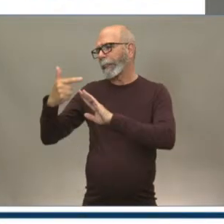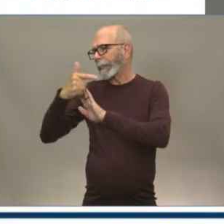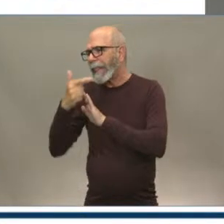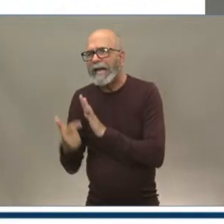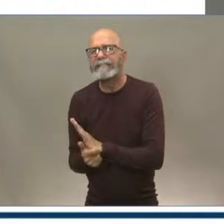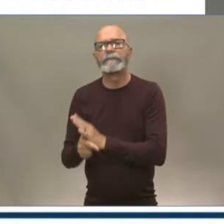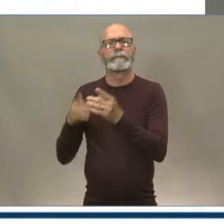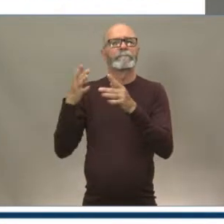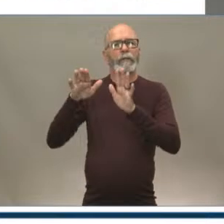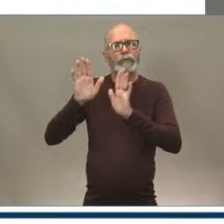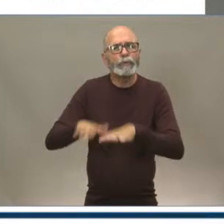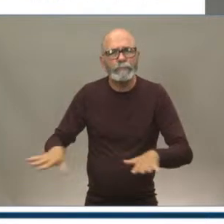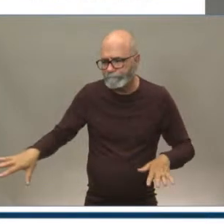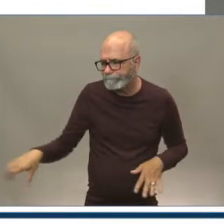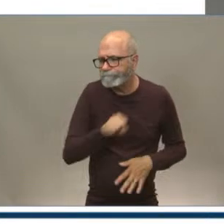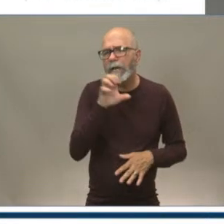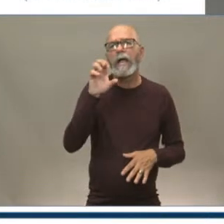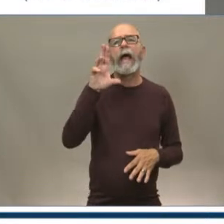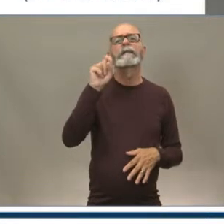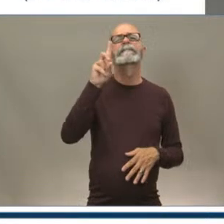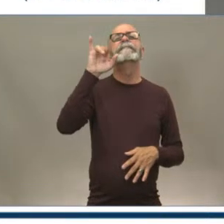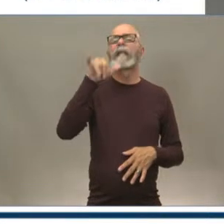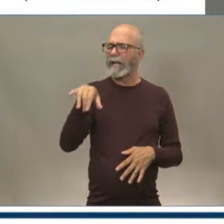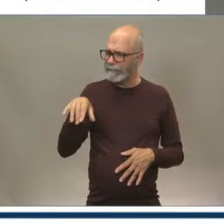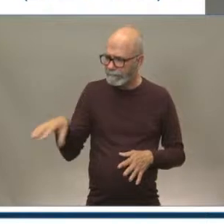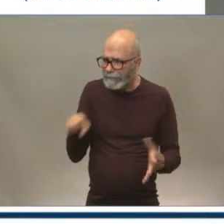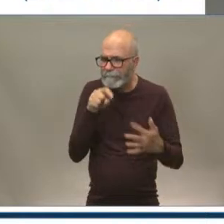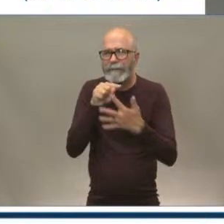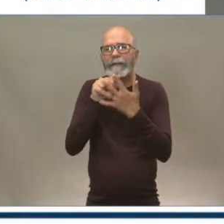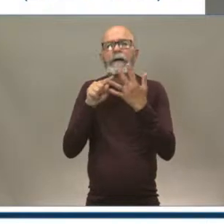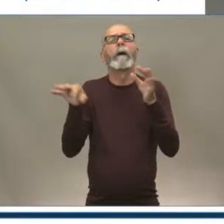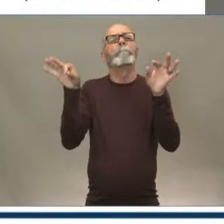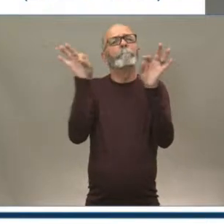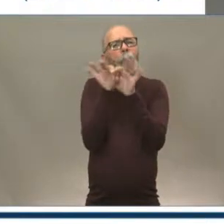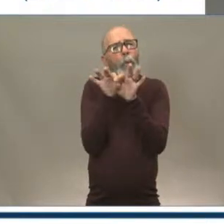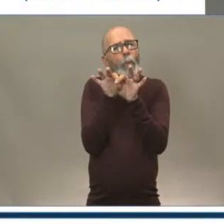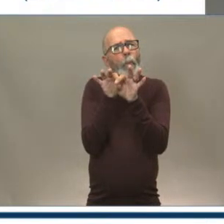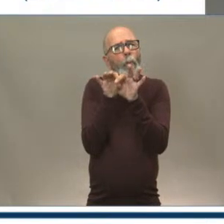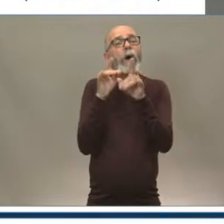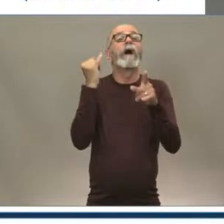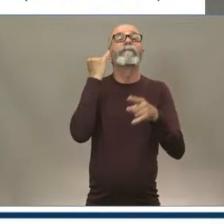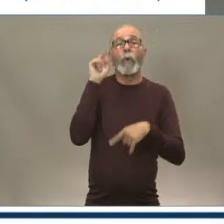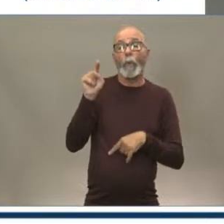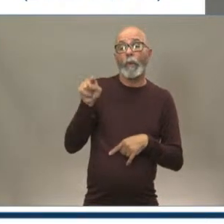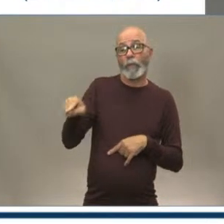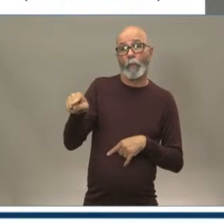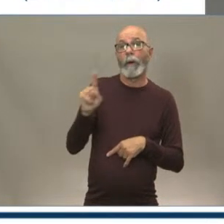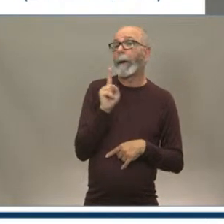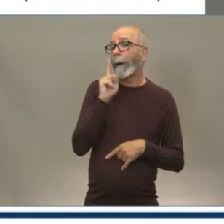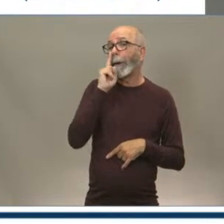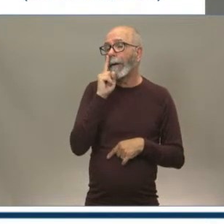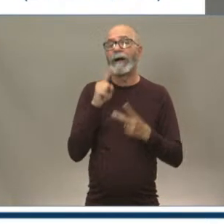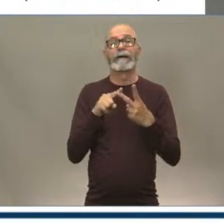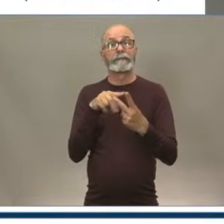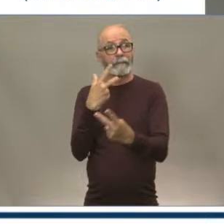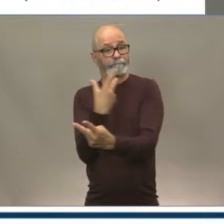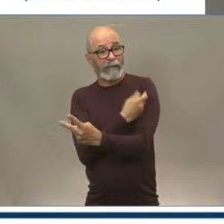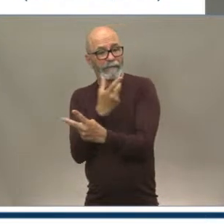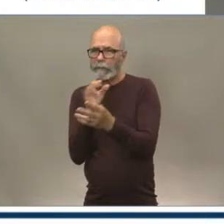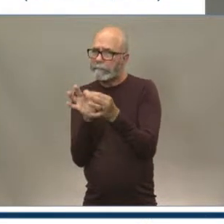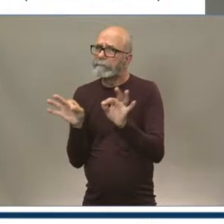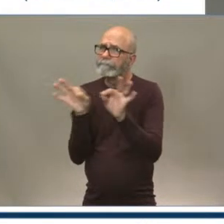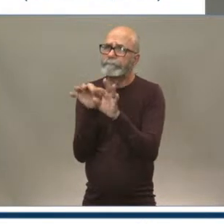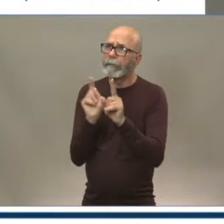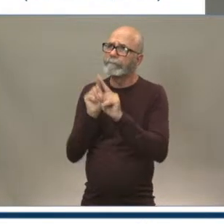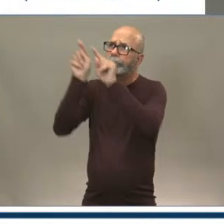health care, you can do that. Certainly getting a COVID test or getting a COVID vaccine is necessary and essential. If you